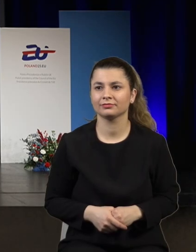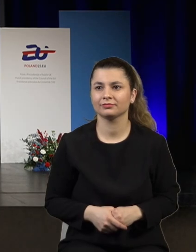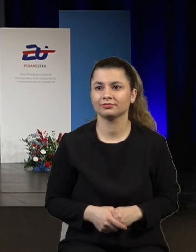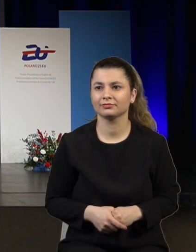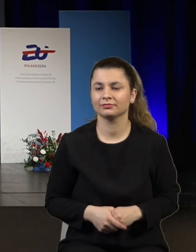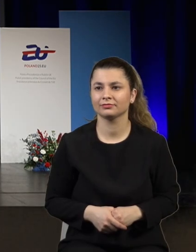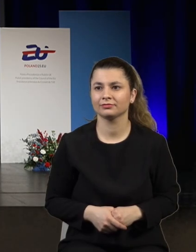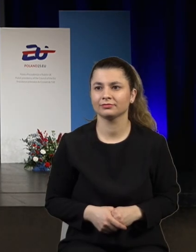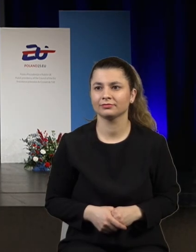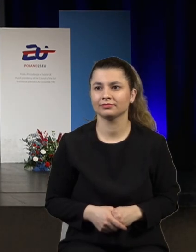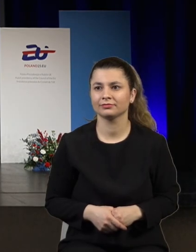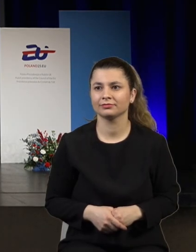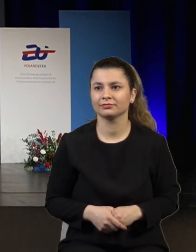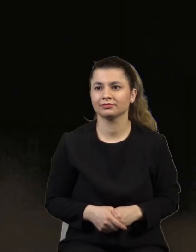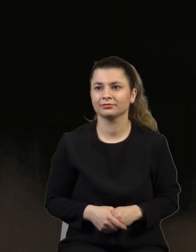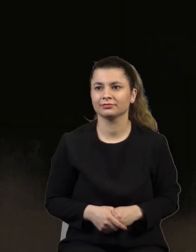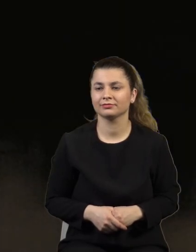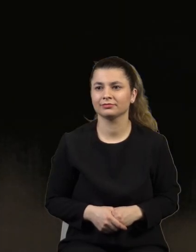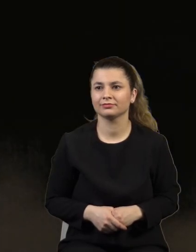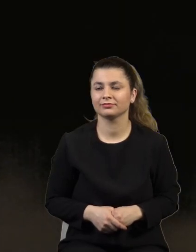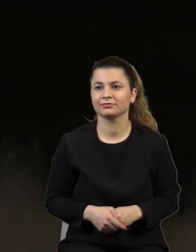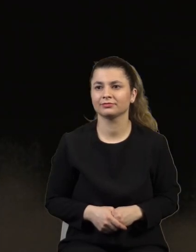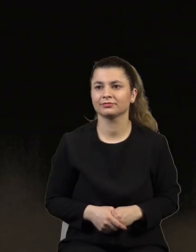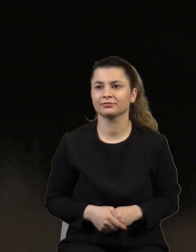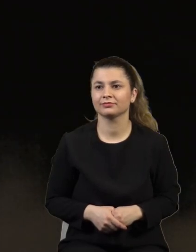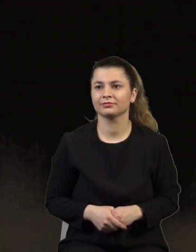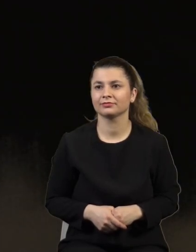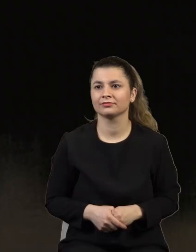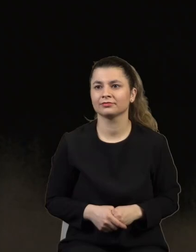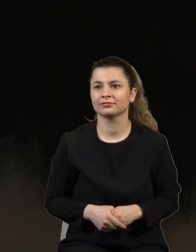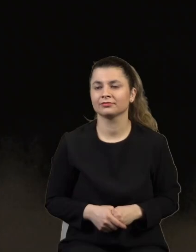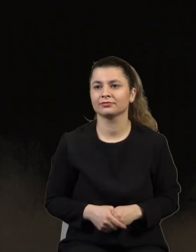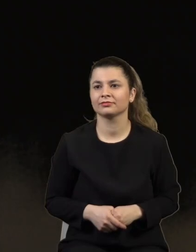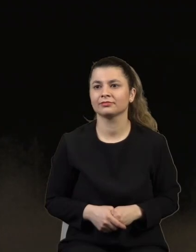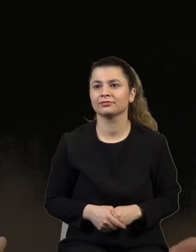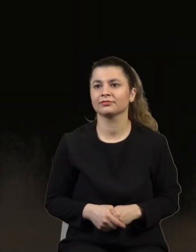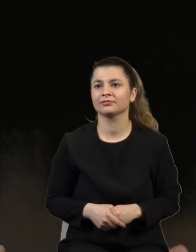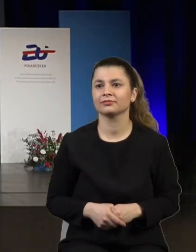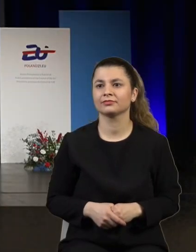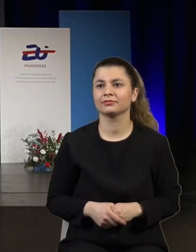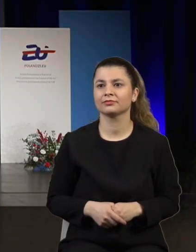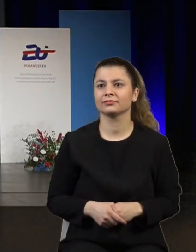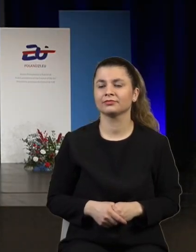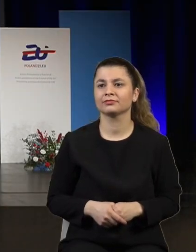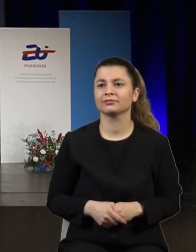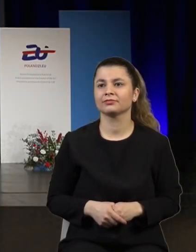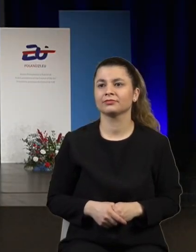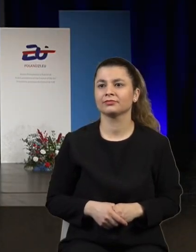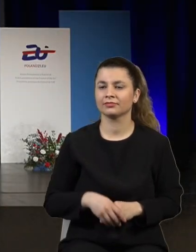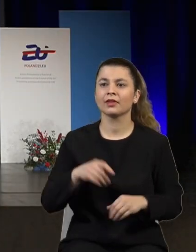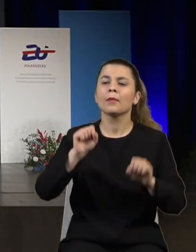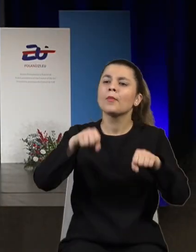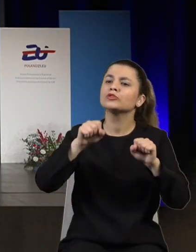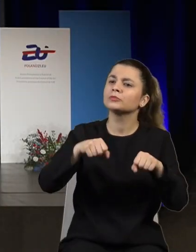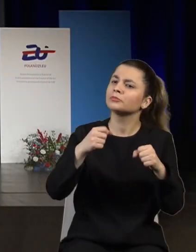initiatives in order to catch up with reality which we do have now, and what are the main challenges from the point of